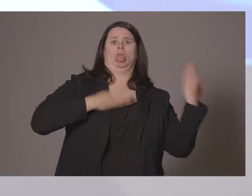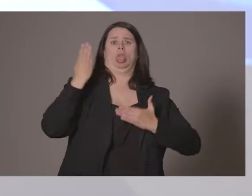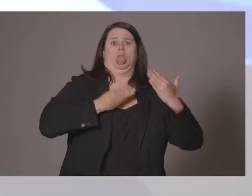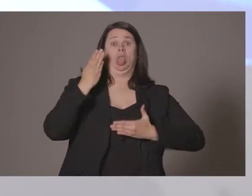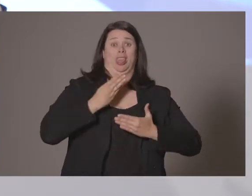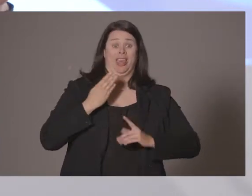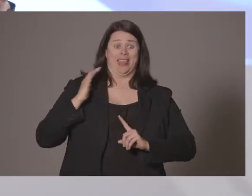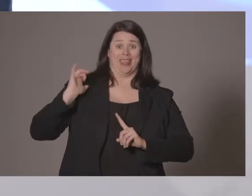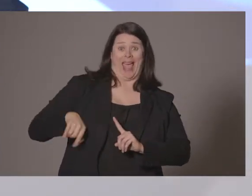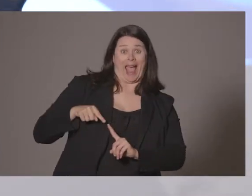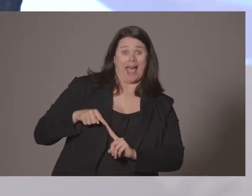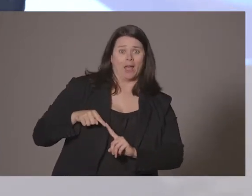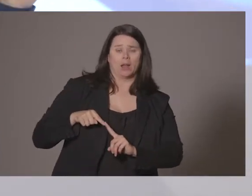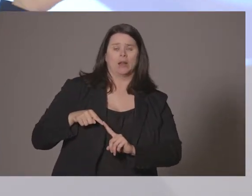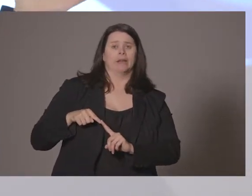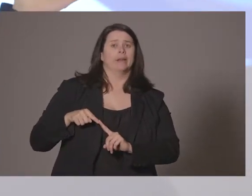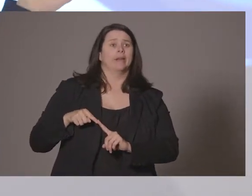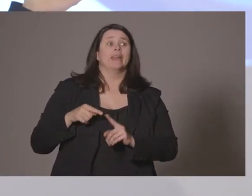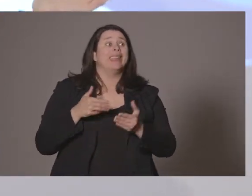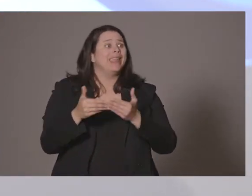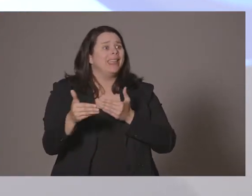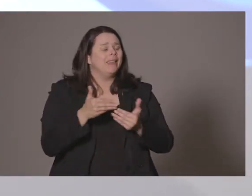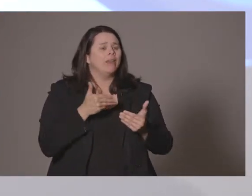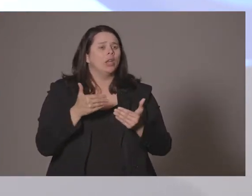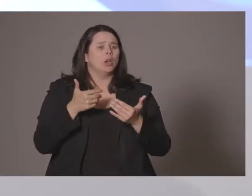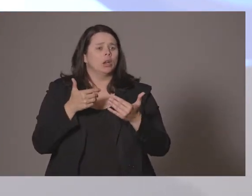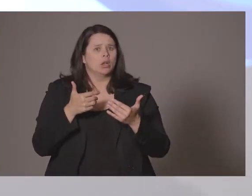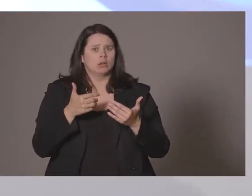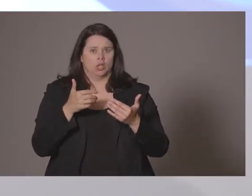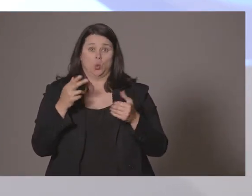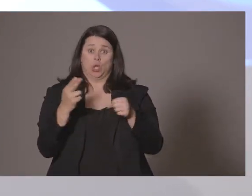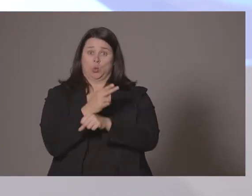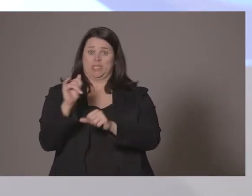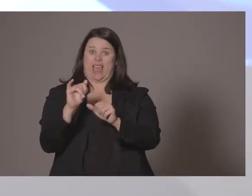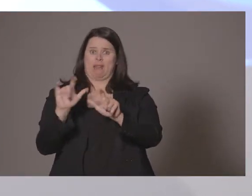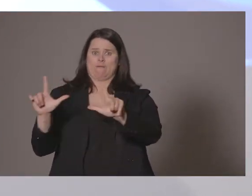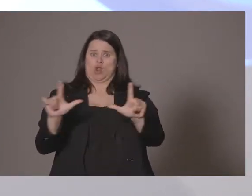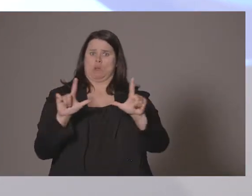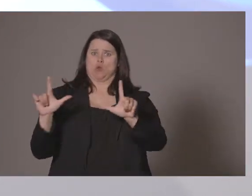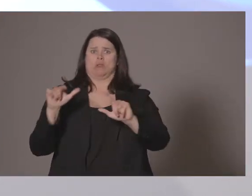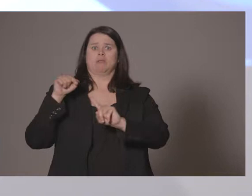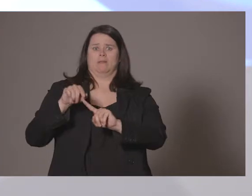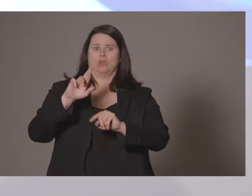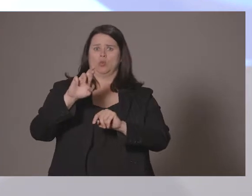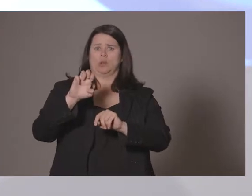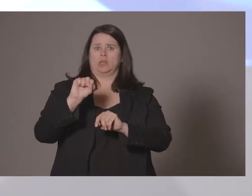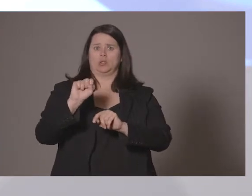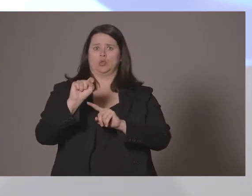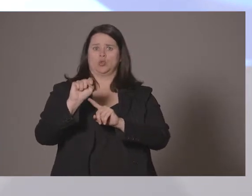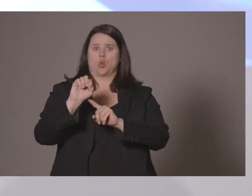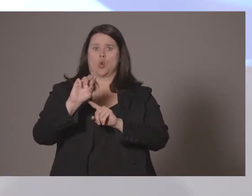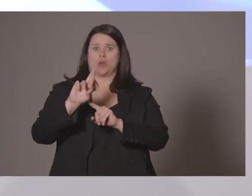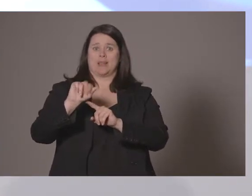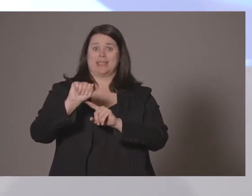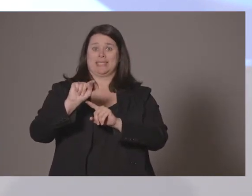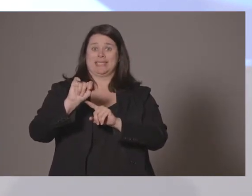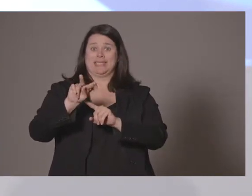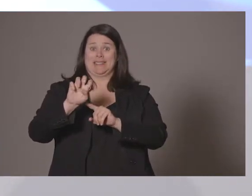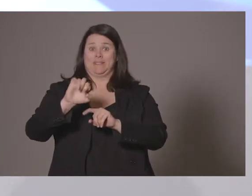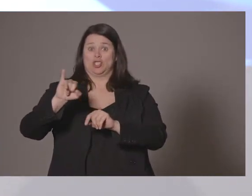even in a mindful environment of restorative justice, that kids are